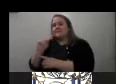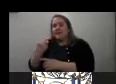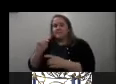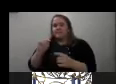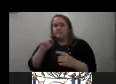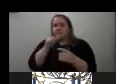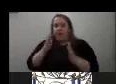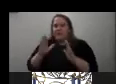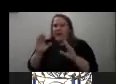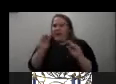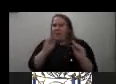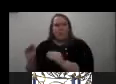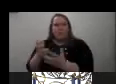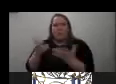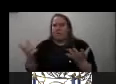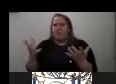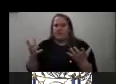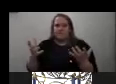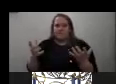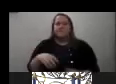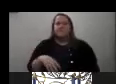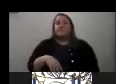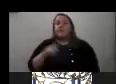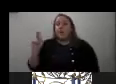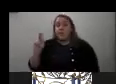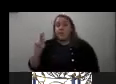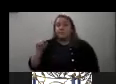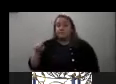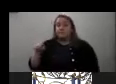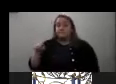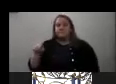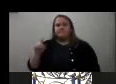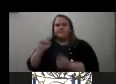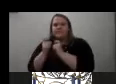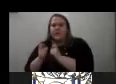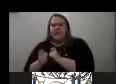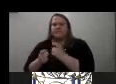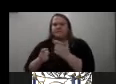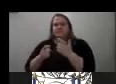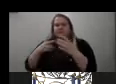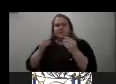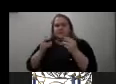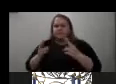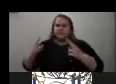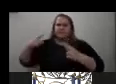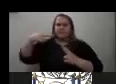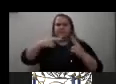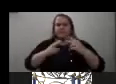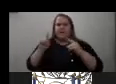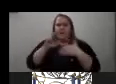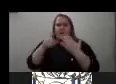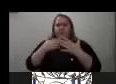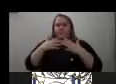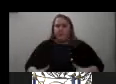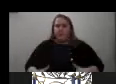movement in a ballerina. And Kerenska pioneered cutting these bodice panels on